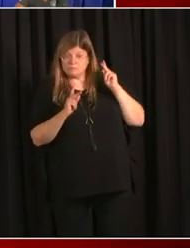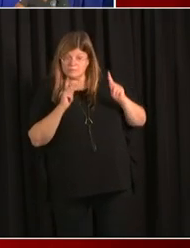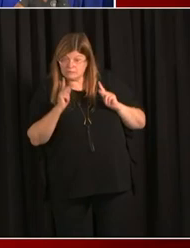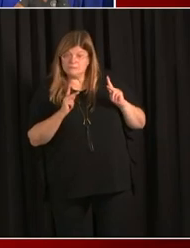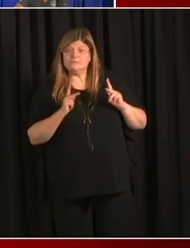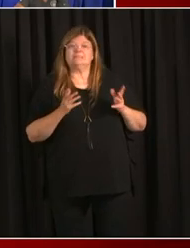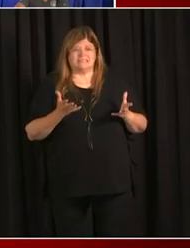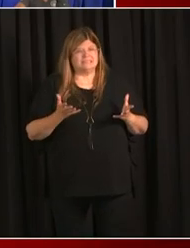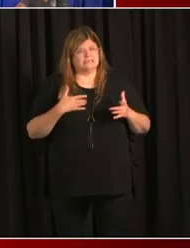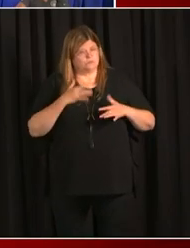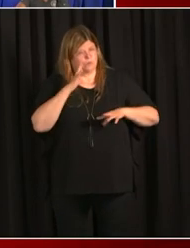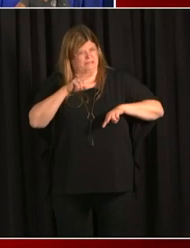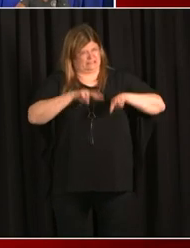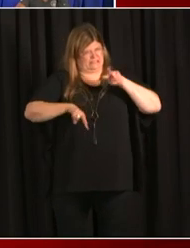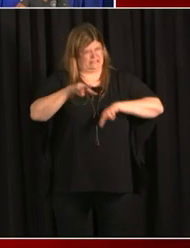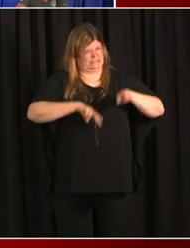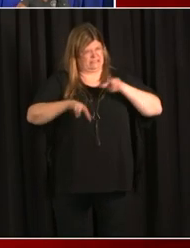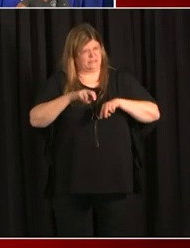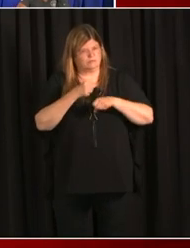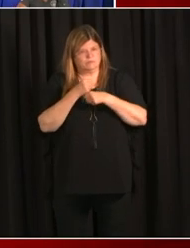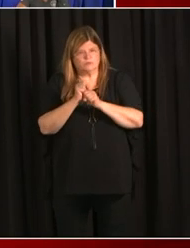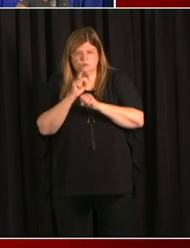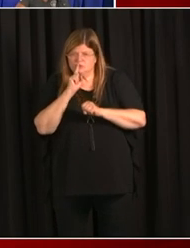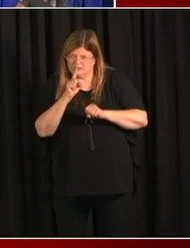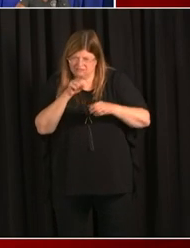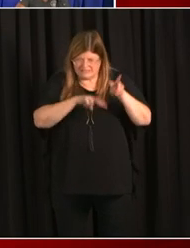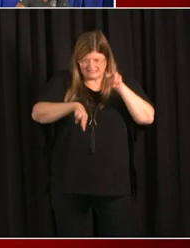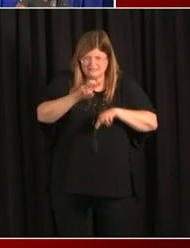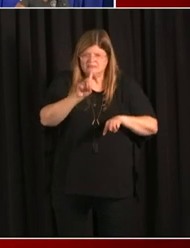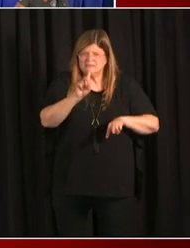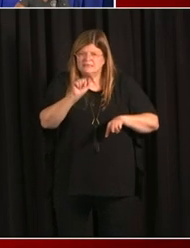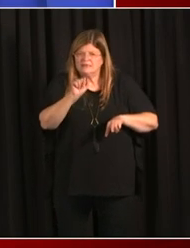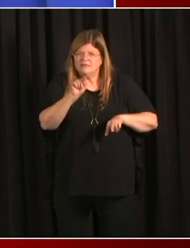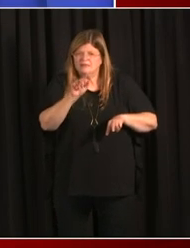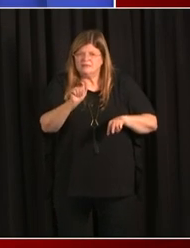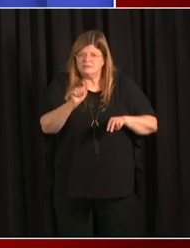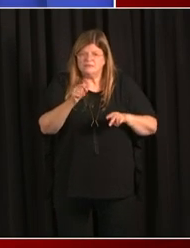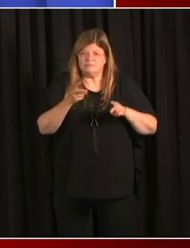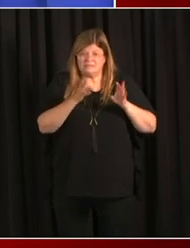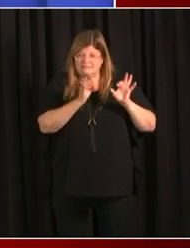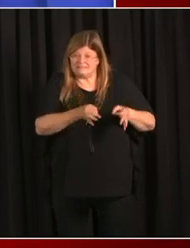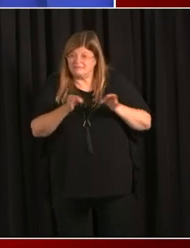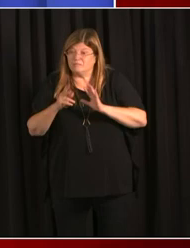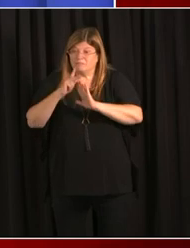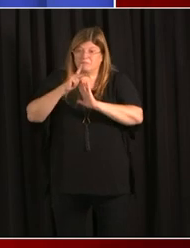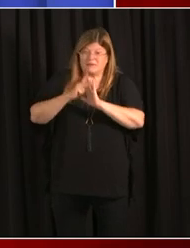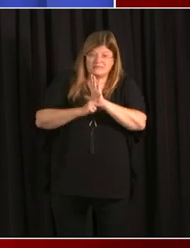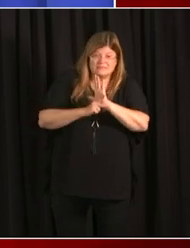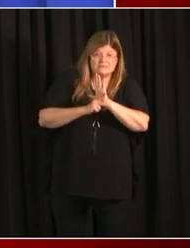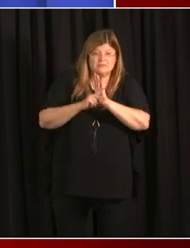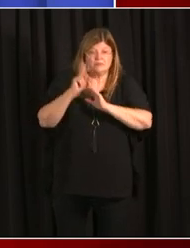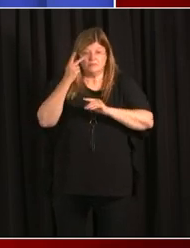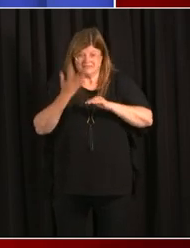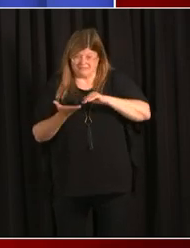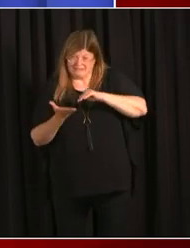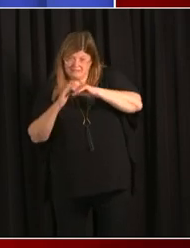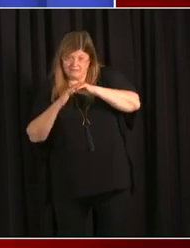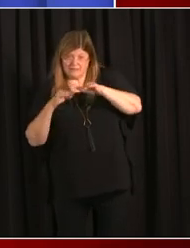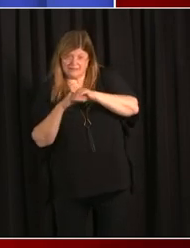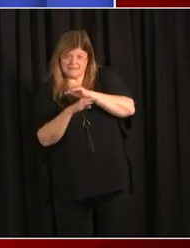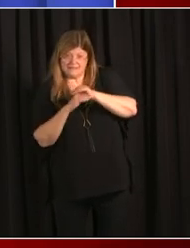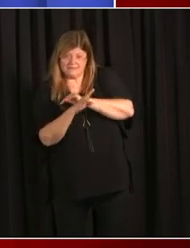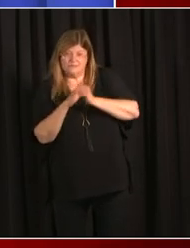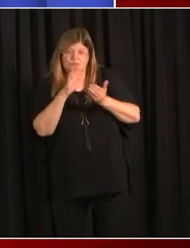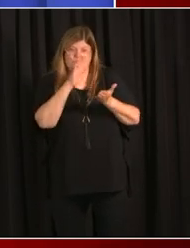will be monitoring the utilization data. So some of these decisions, policy decisions to increase access to school-based health